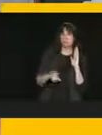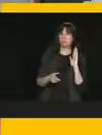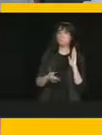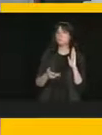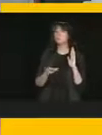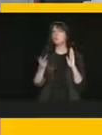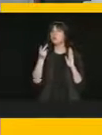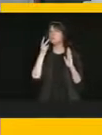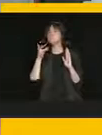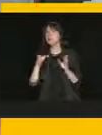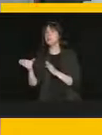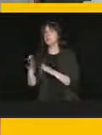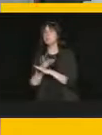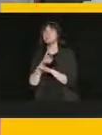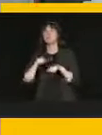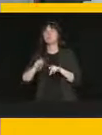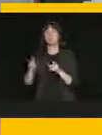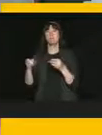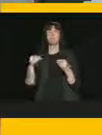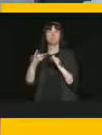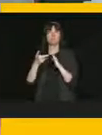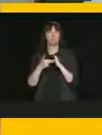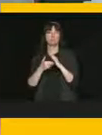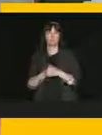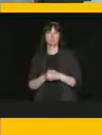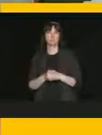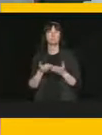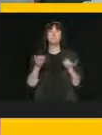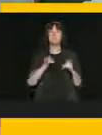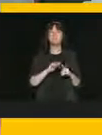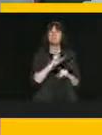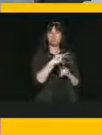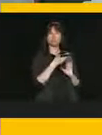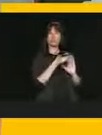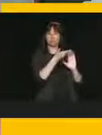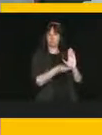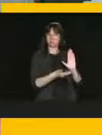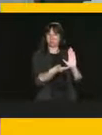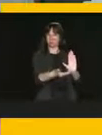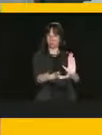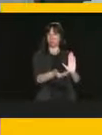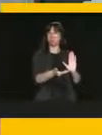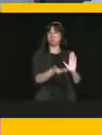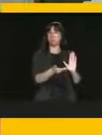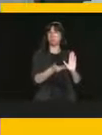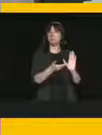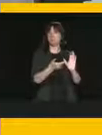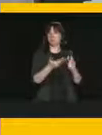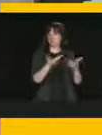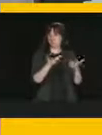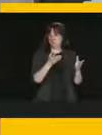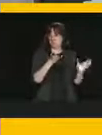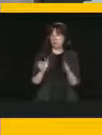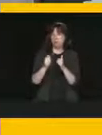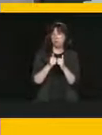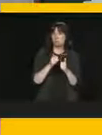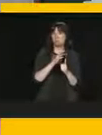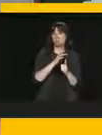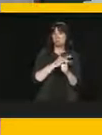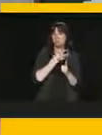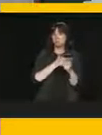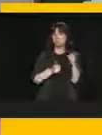decide to relax the restriction. Framework that you've discussed with the premiers and the modeling numbers that are coming out today, there